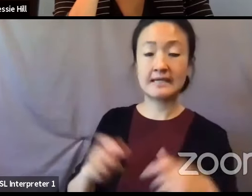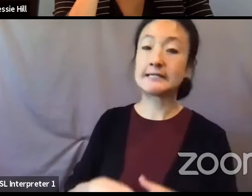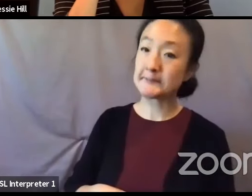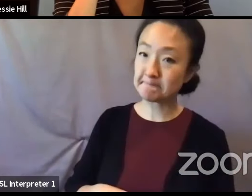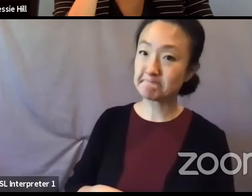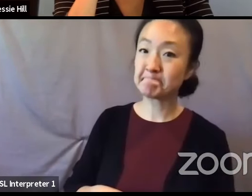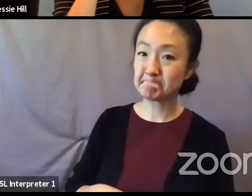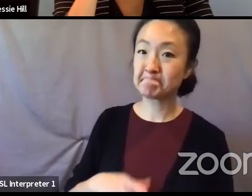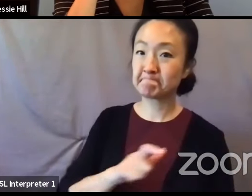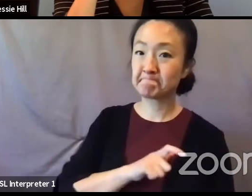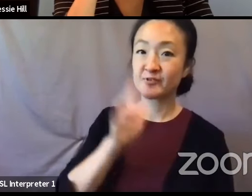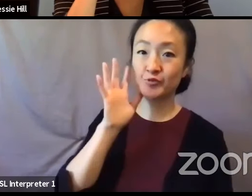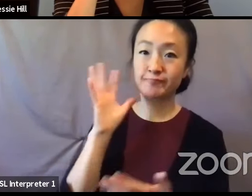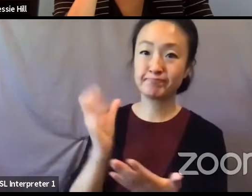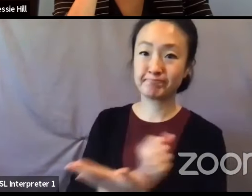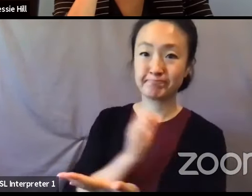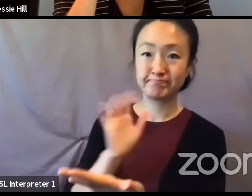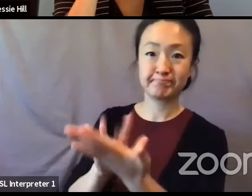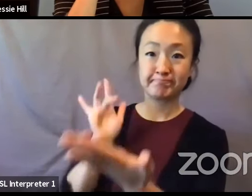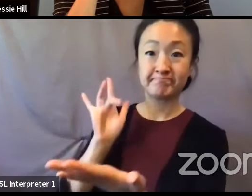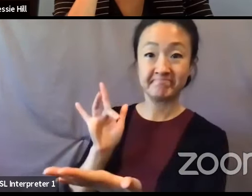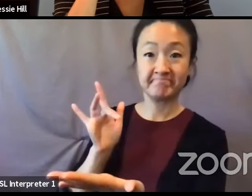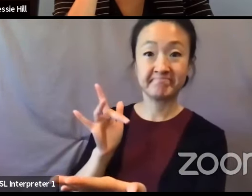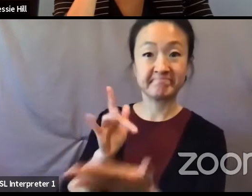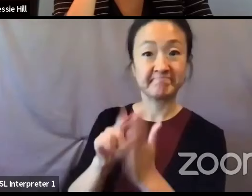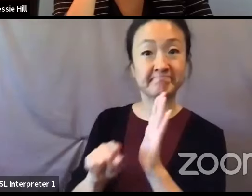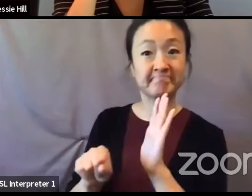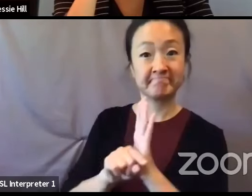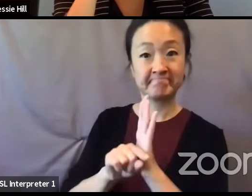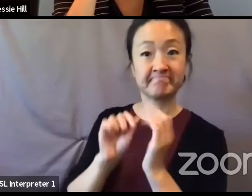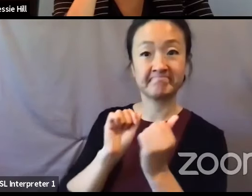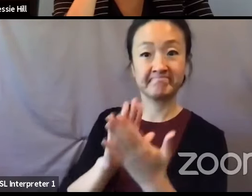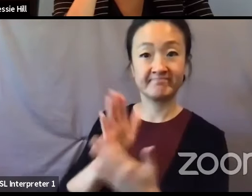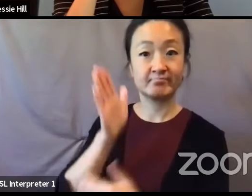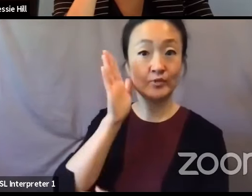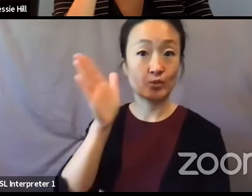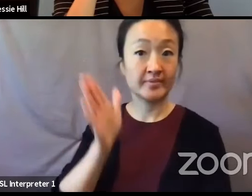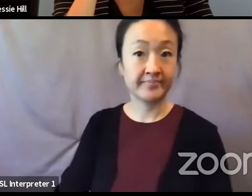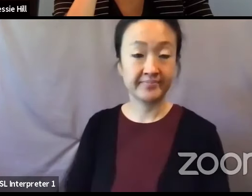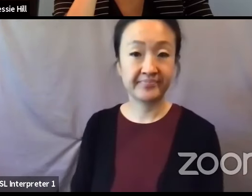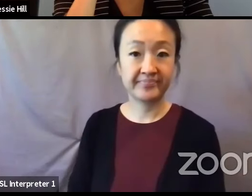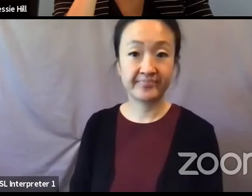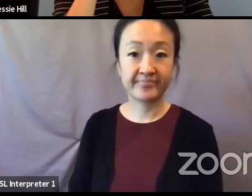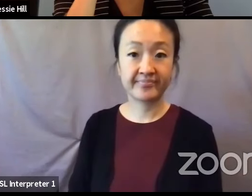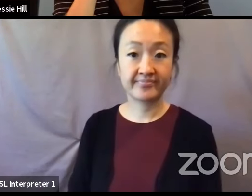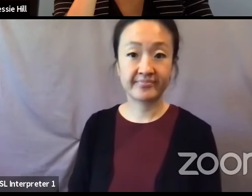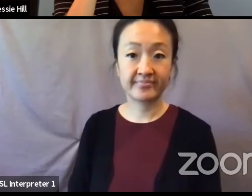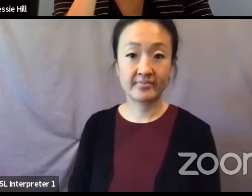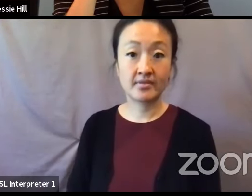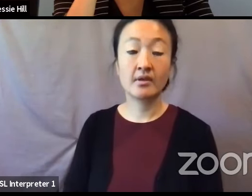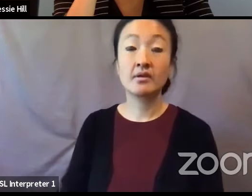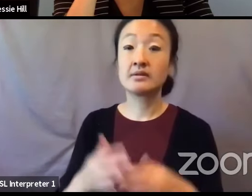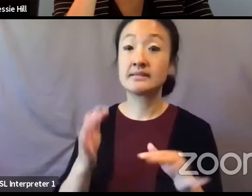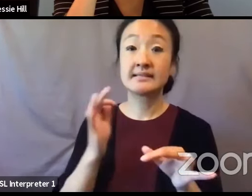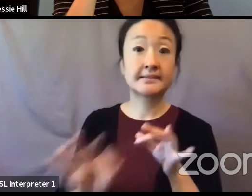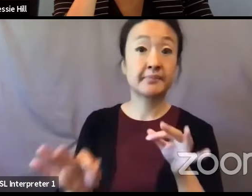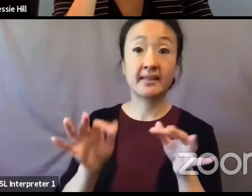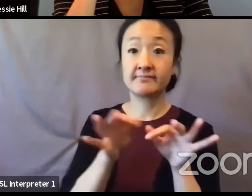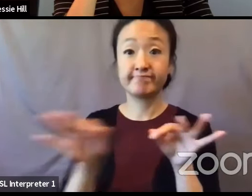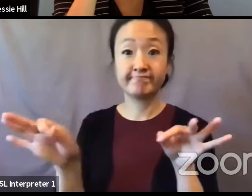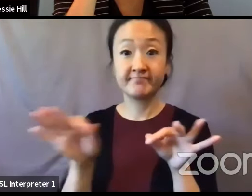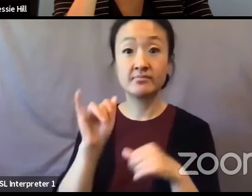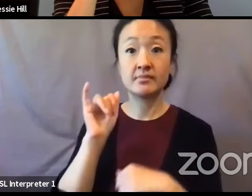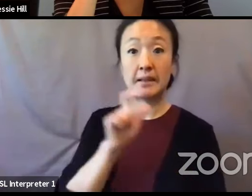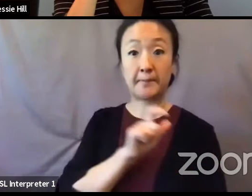used in bad ways. And most simply, if the police are, and